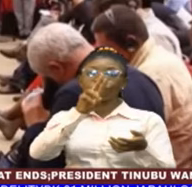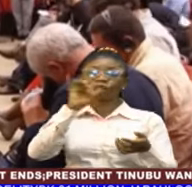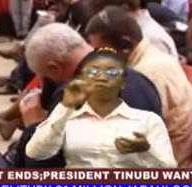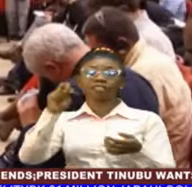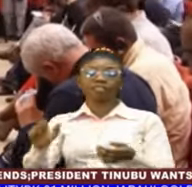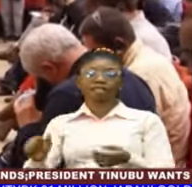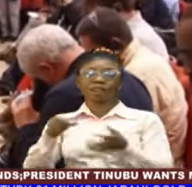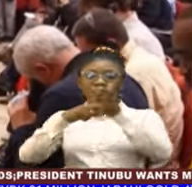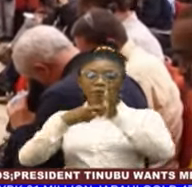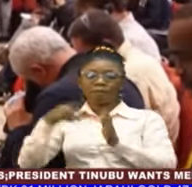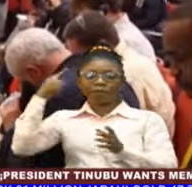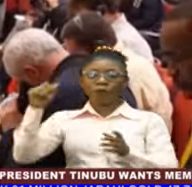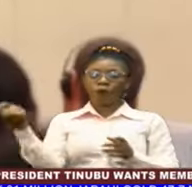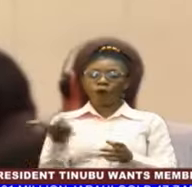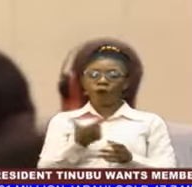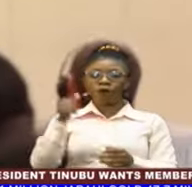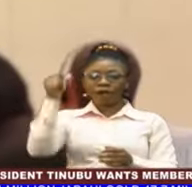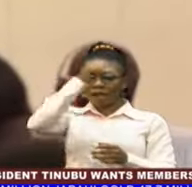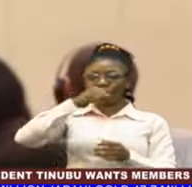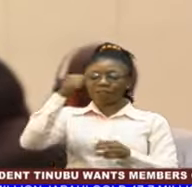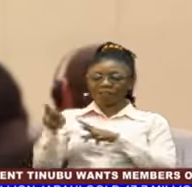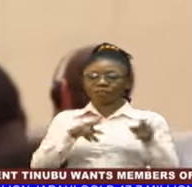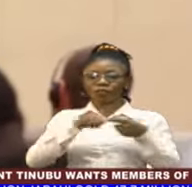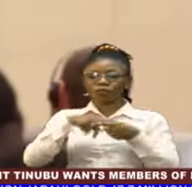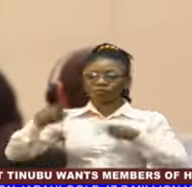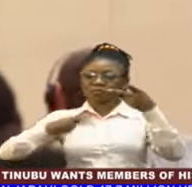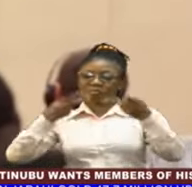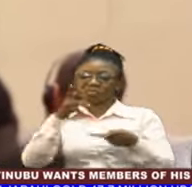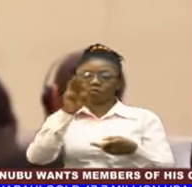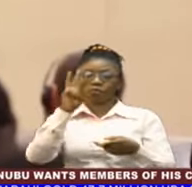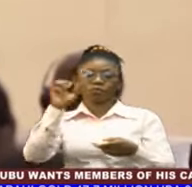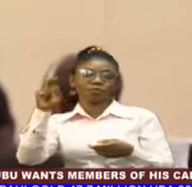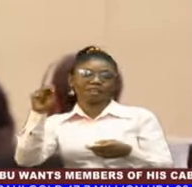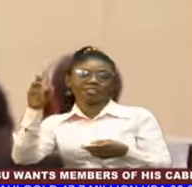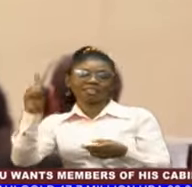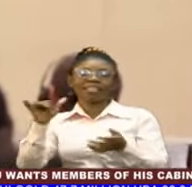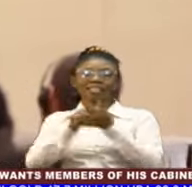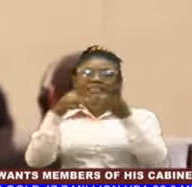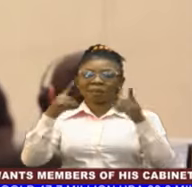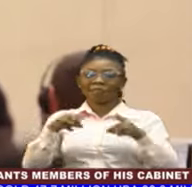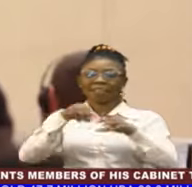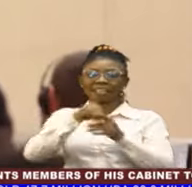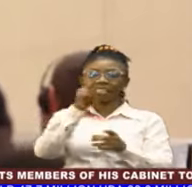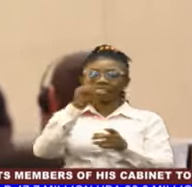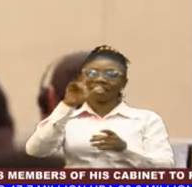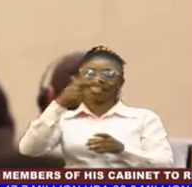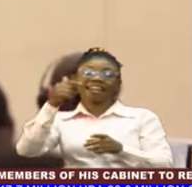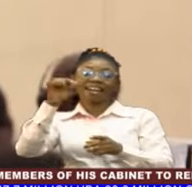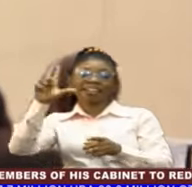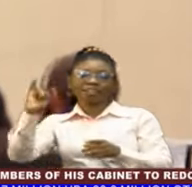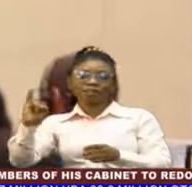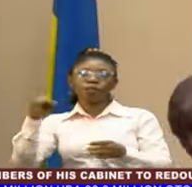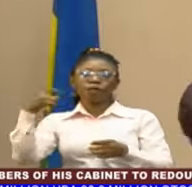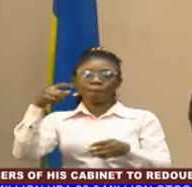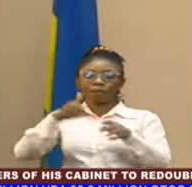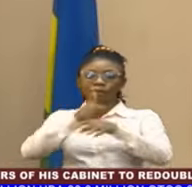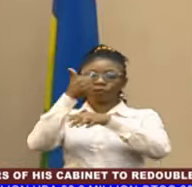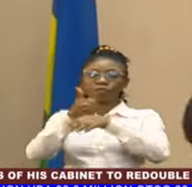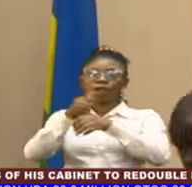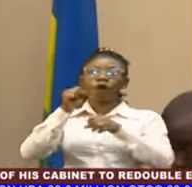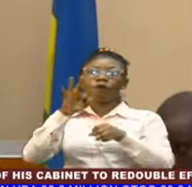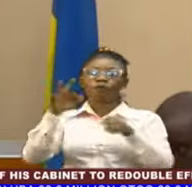all Africans willing to visit Rwanda. President Kagame spoke in Kigali, where he pitched the potential of Africa as a